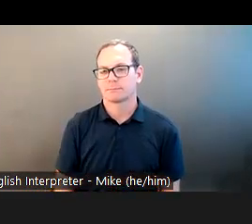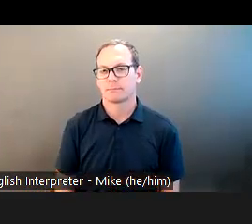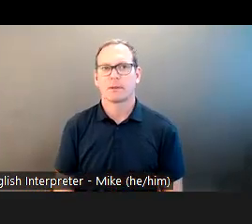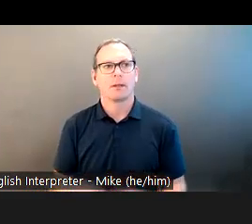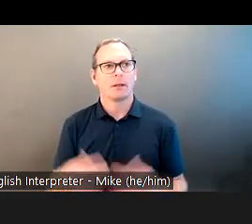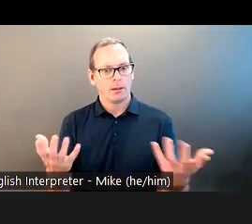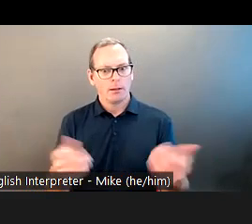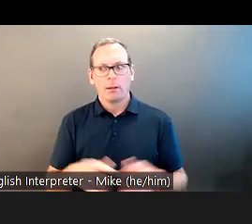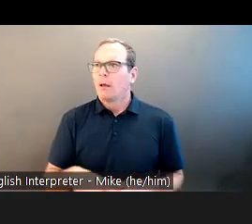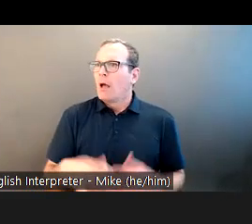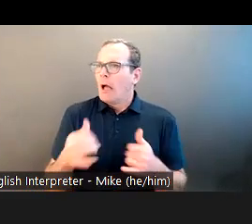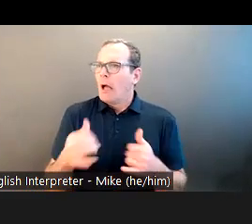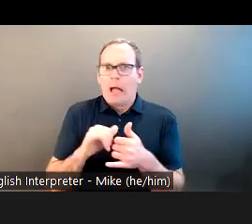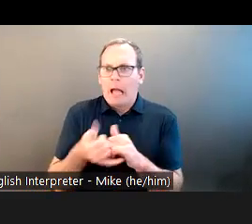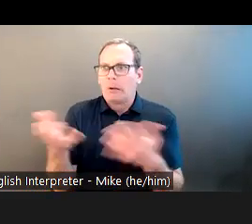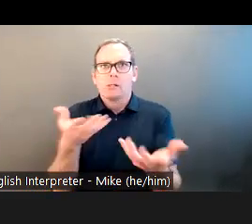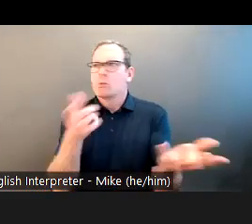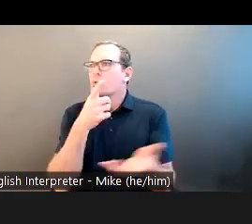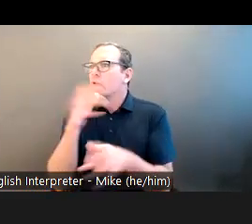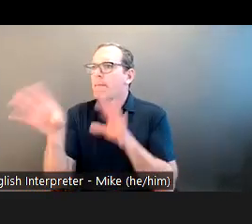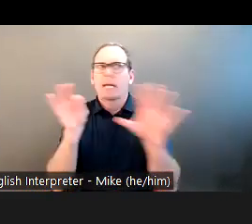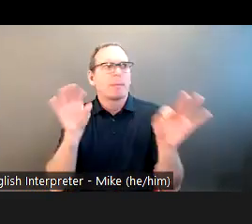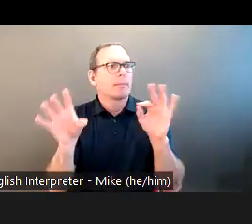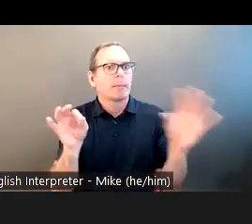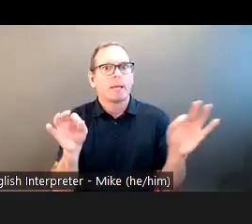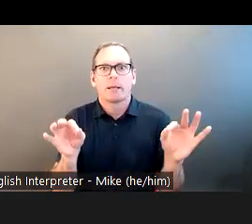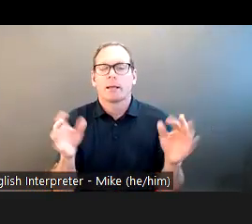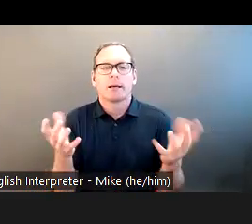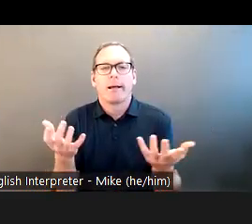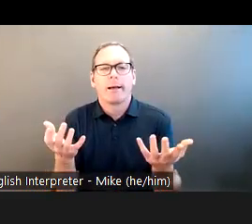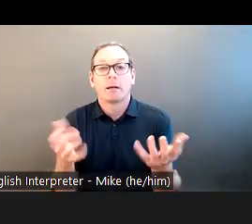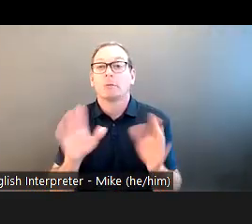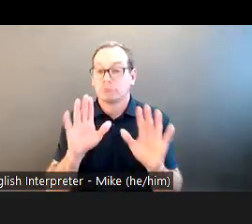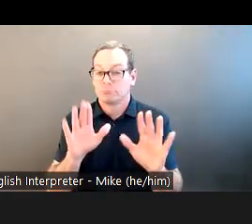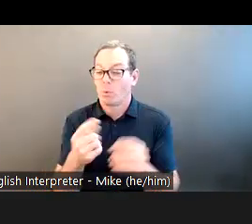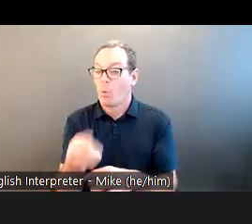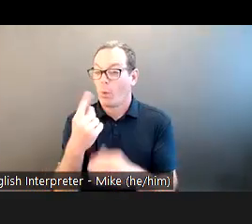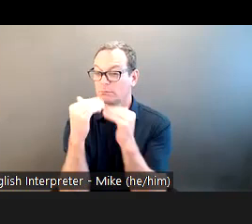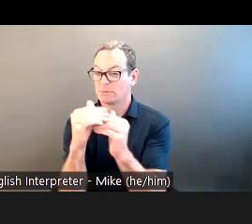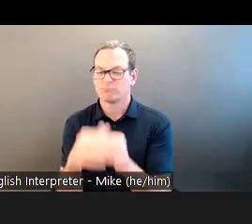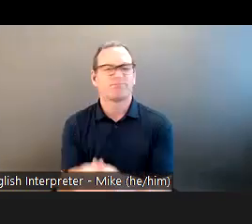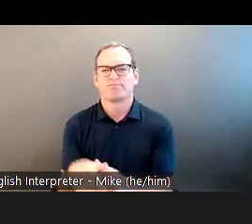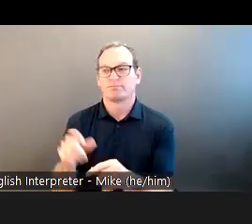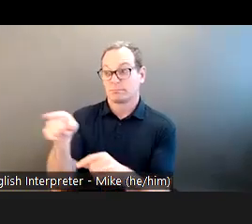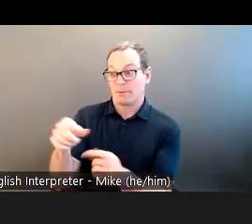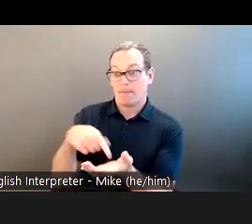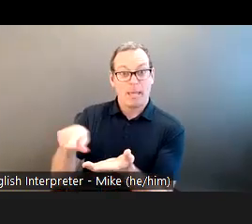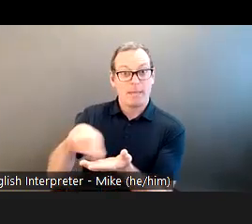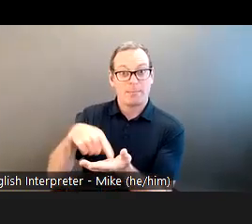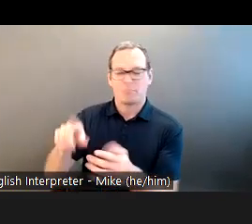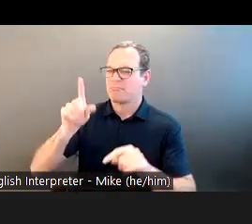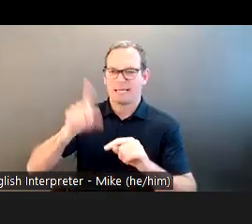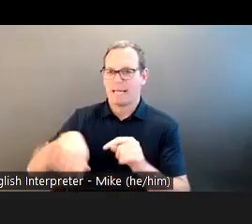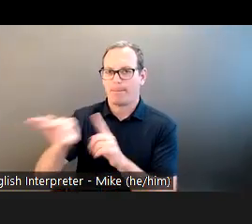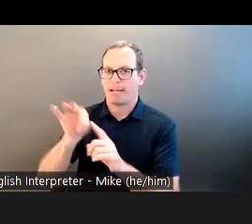is you can't pick somebody who you are paying to provide services to you. So that includes healthcare,